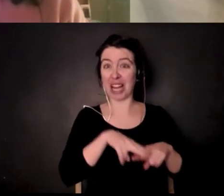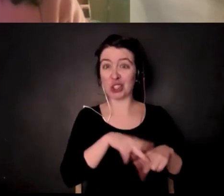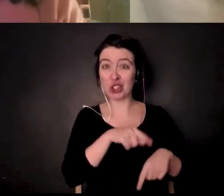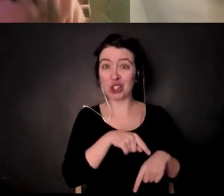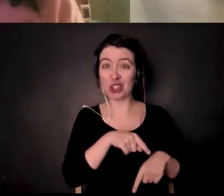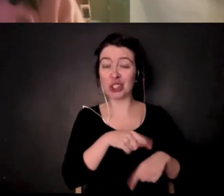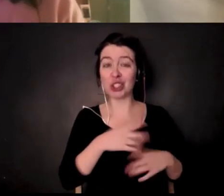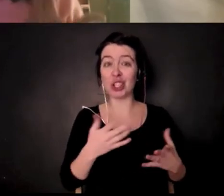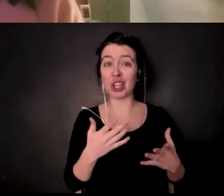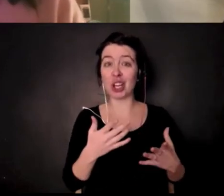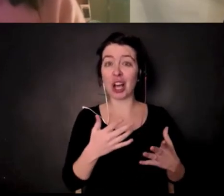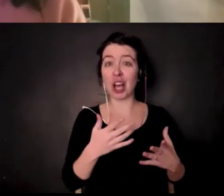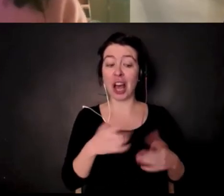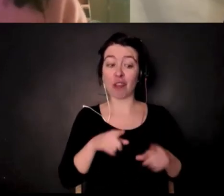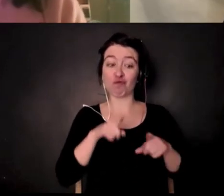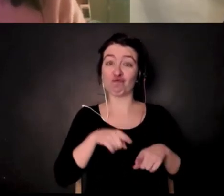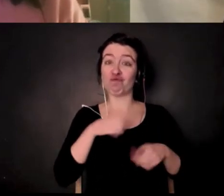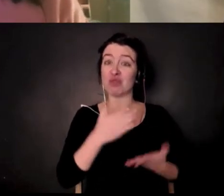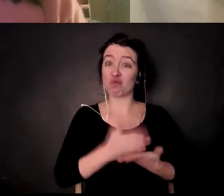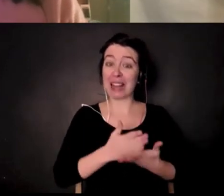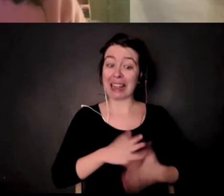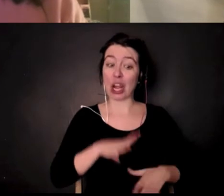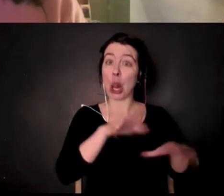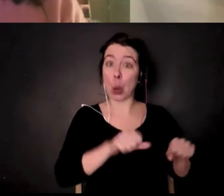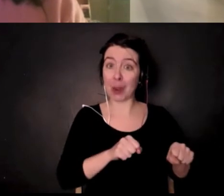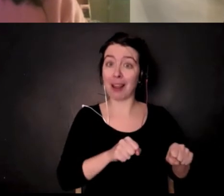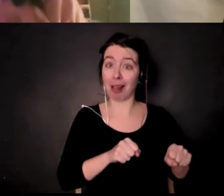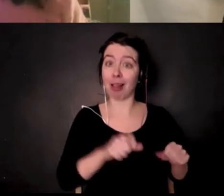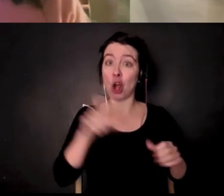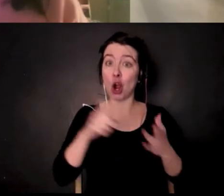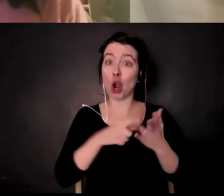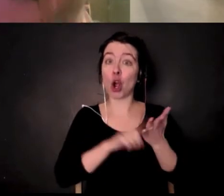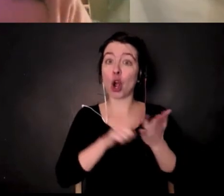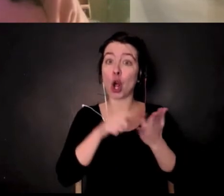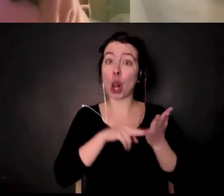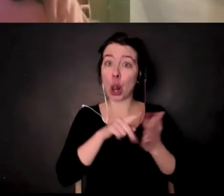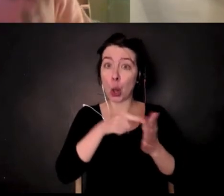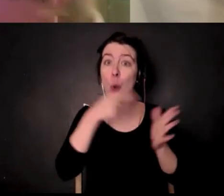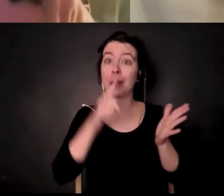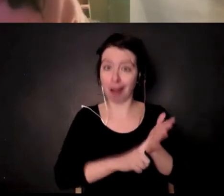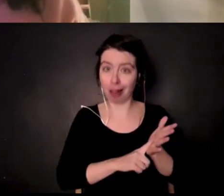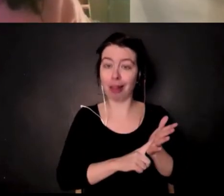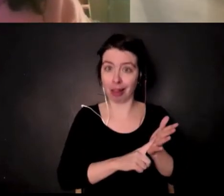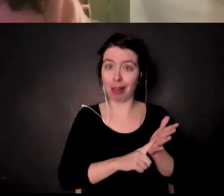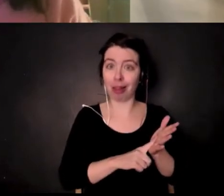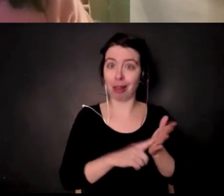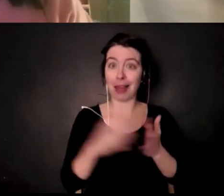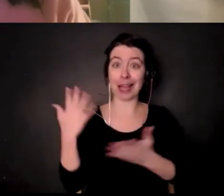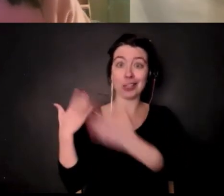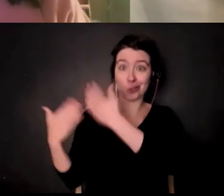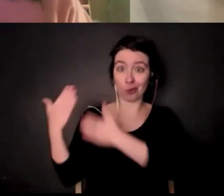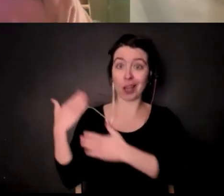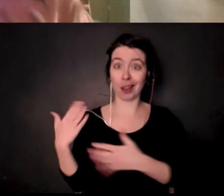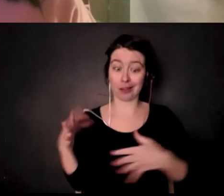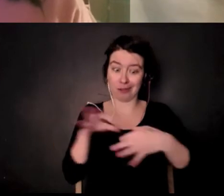a colonial precedence as well, but also it's, as I mentioned before, it's limiting. And